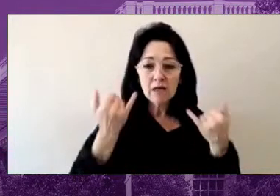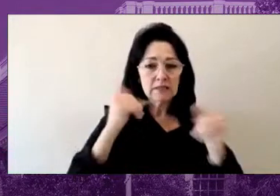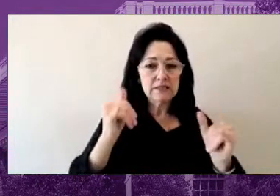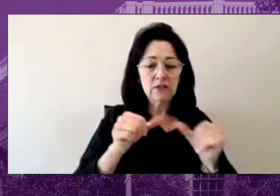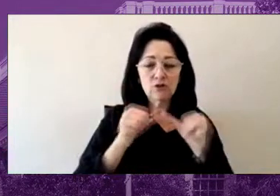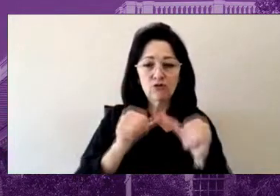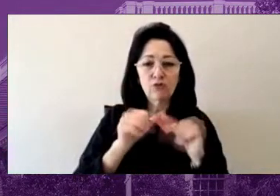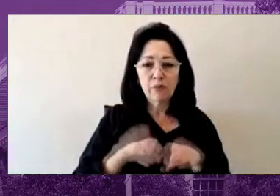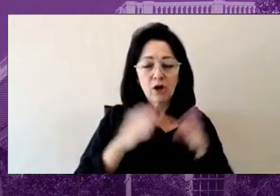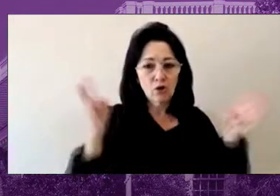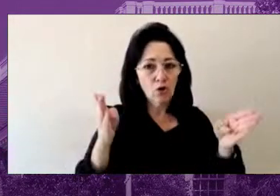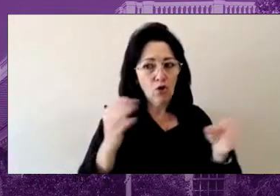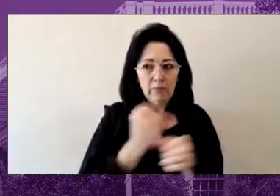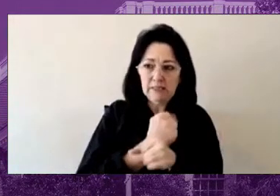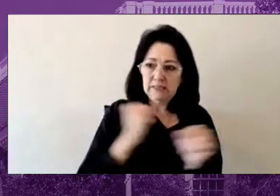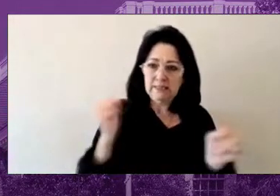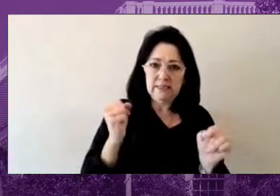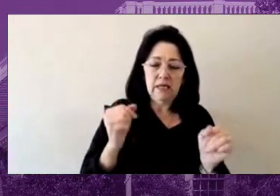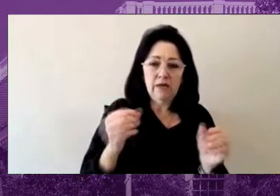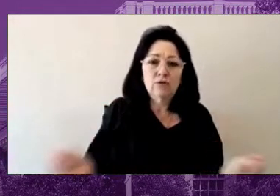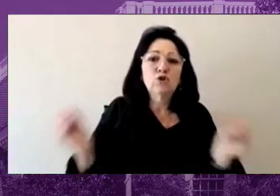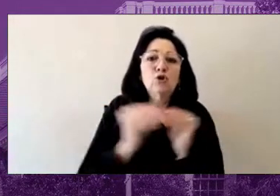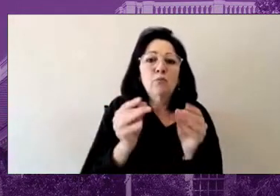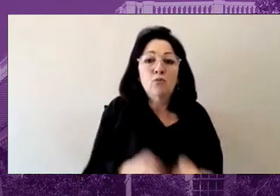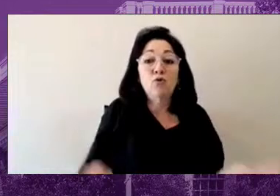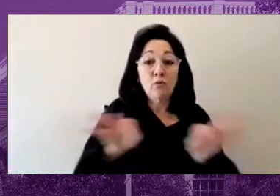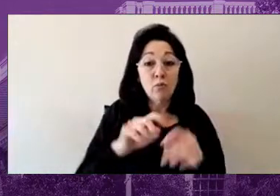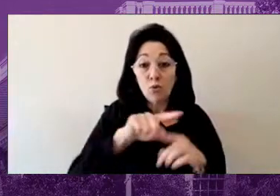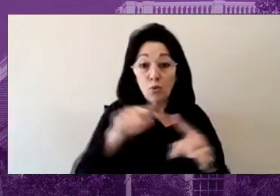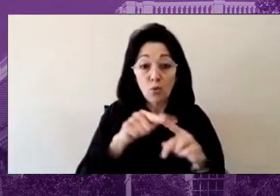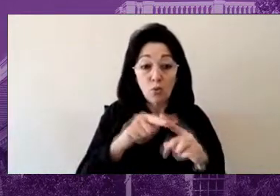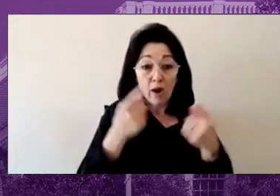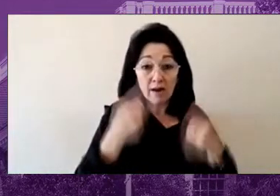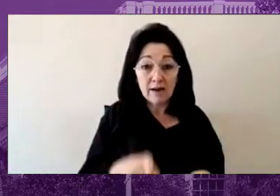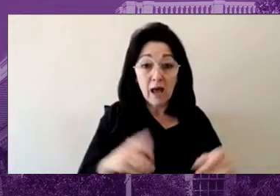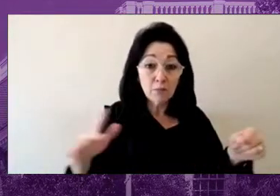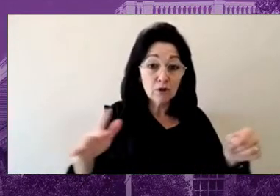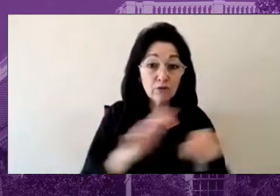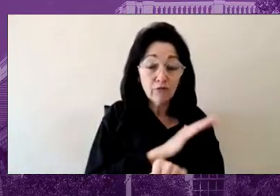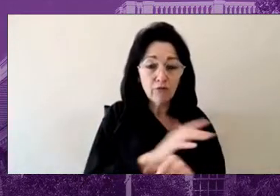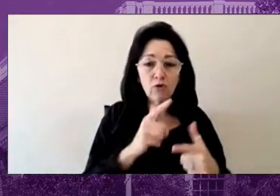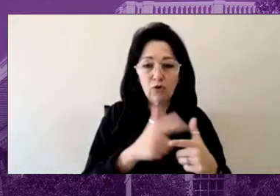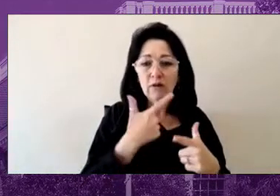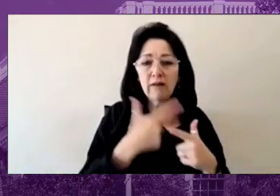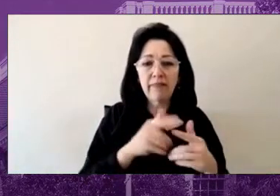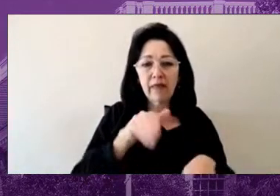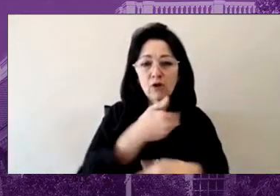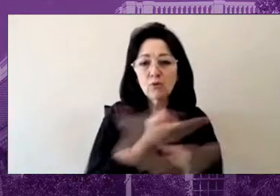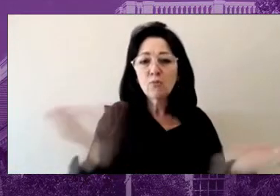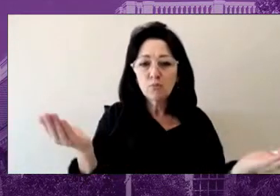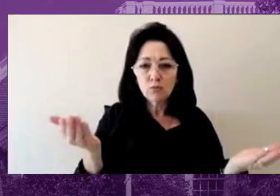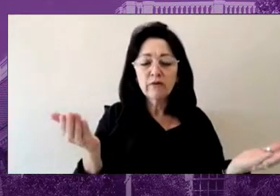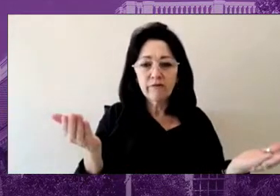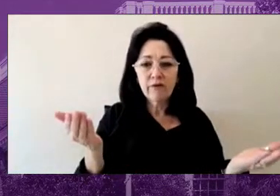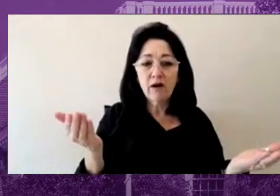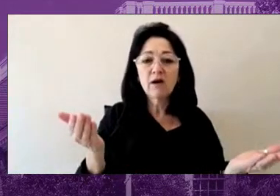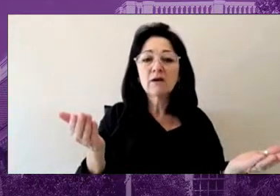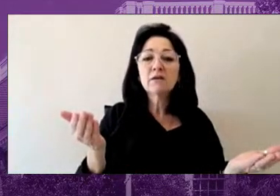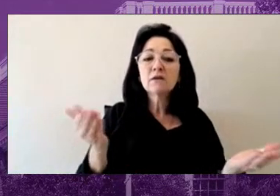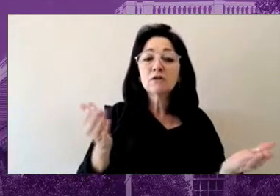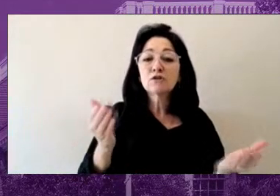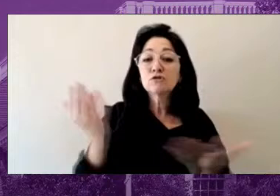most needed. And when those shelters were full, we were also providing services to victims that we sheltered in local